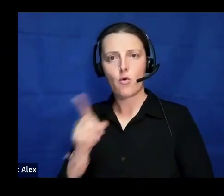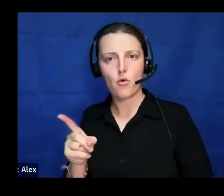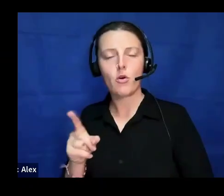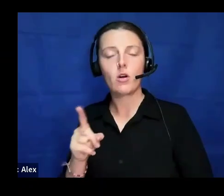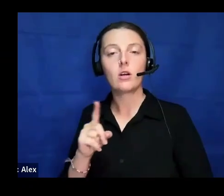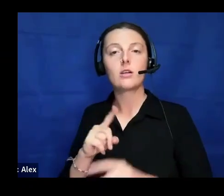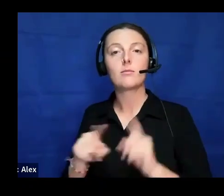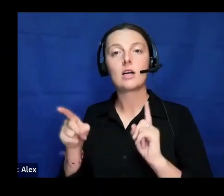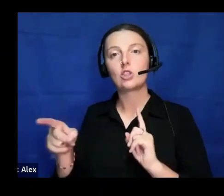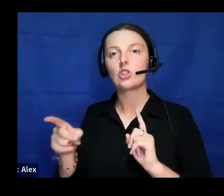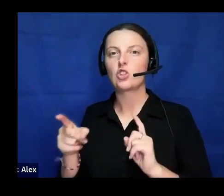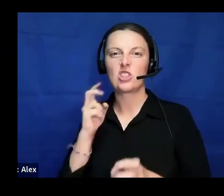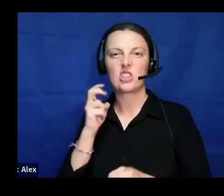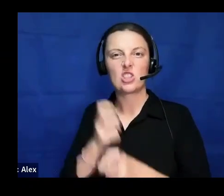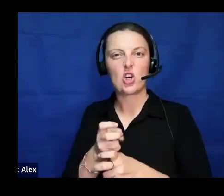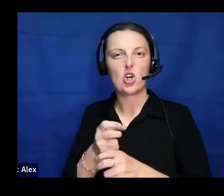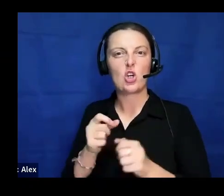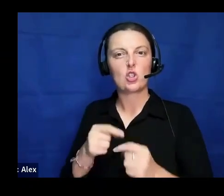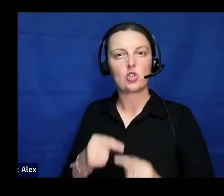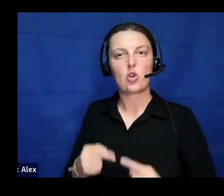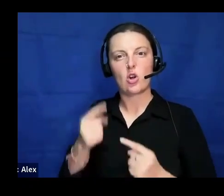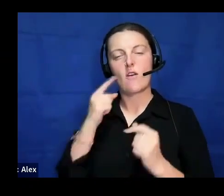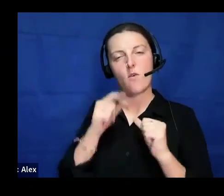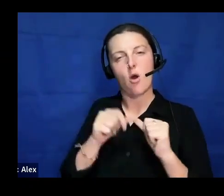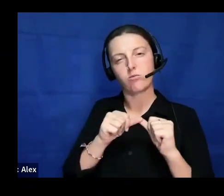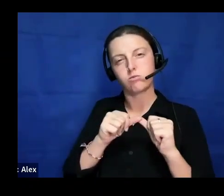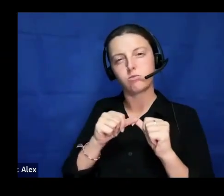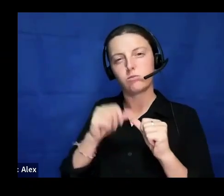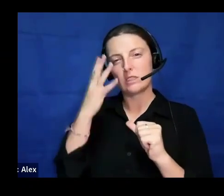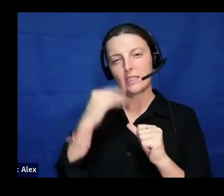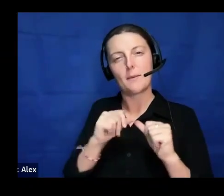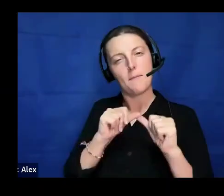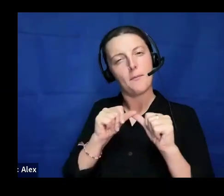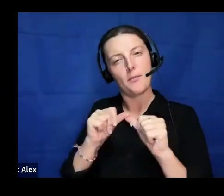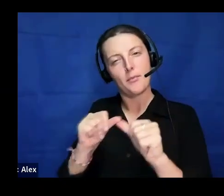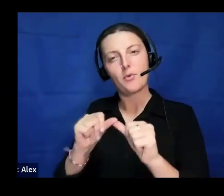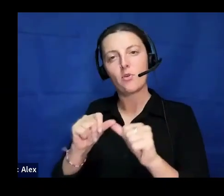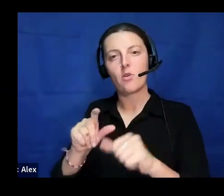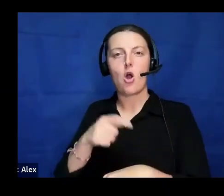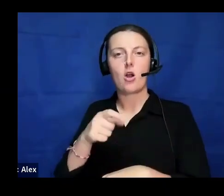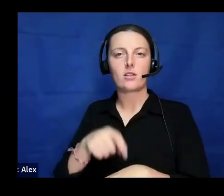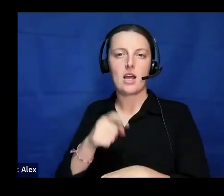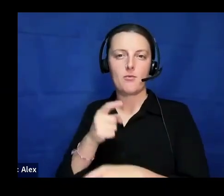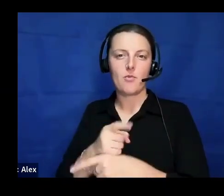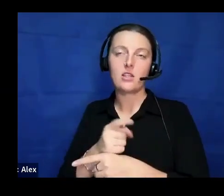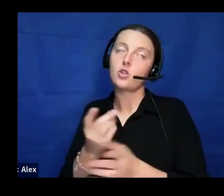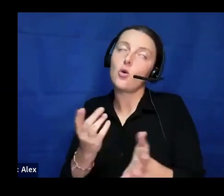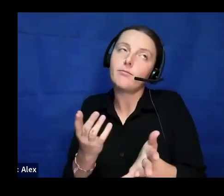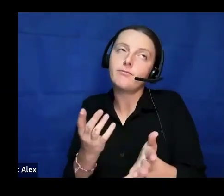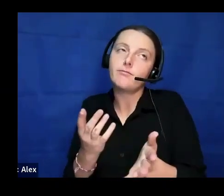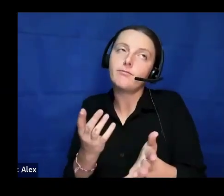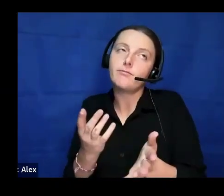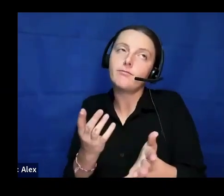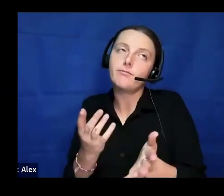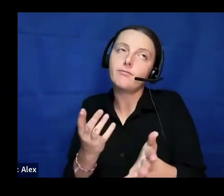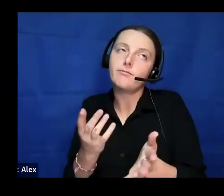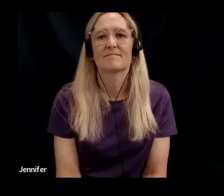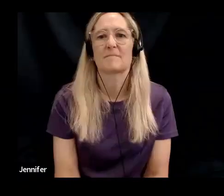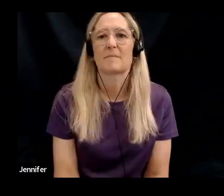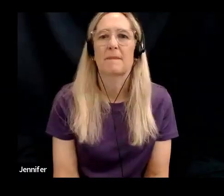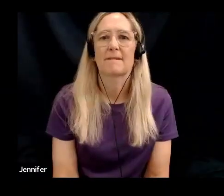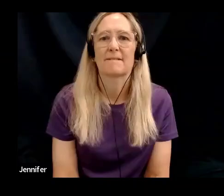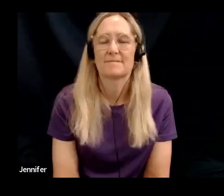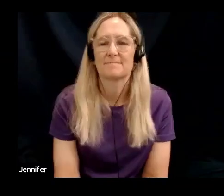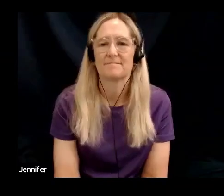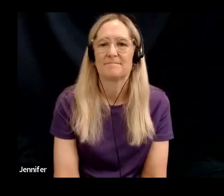staying asleep for a long period of time. And so again, everyone is going to be a little bit different, but making sure that,